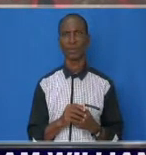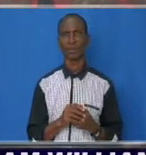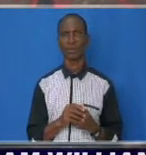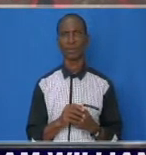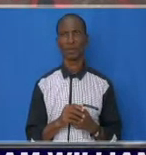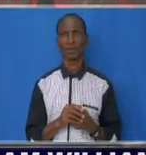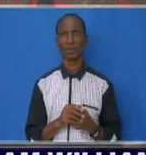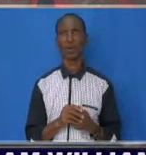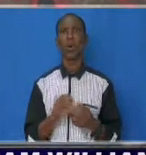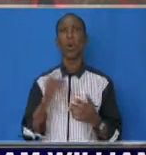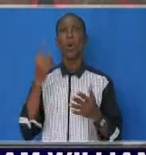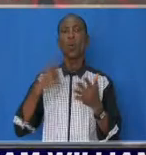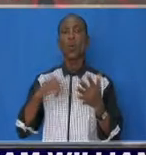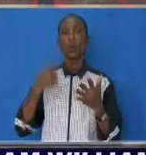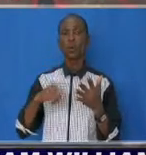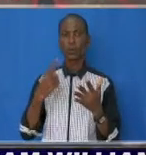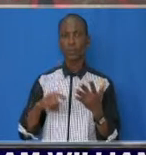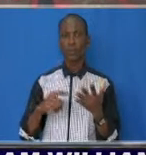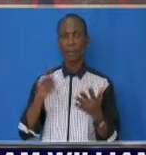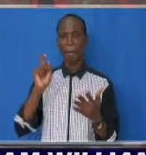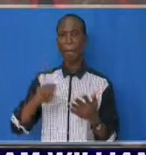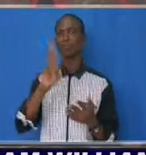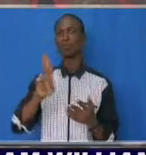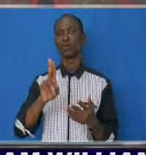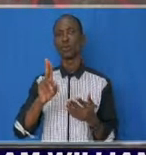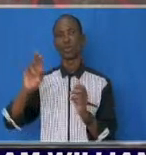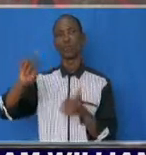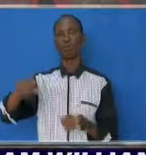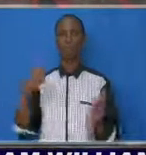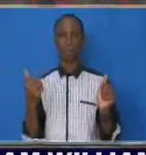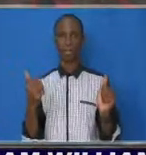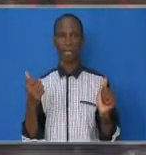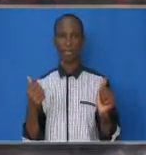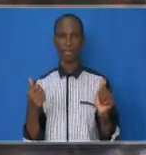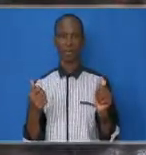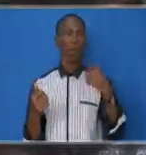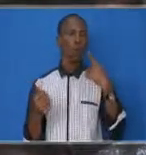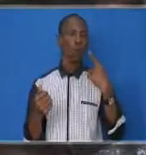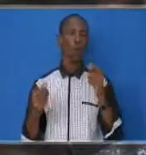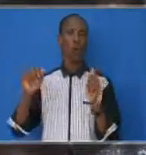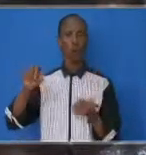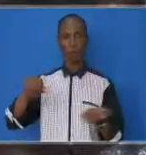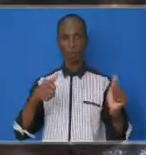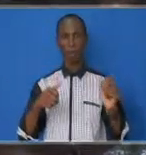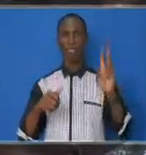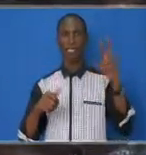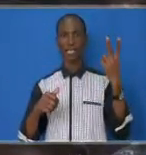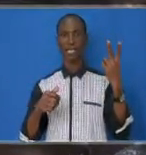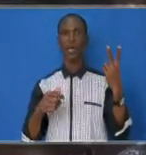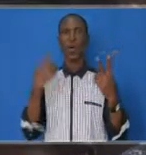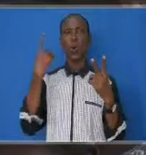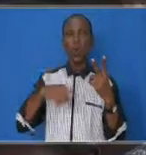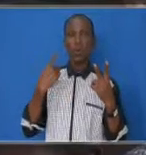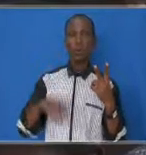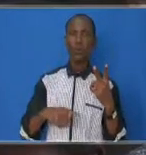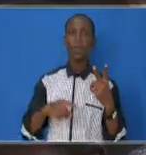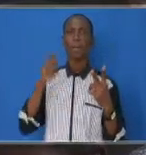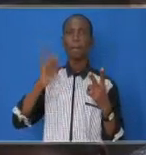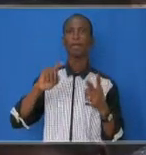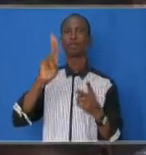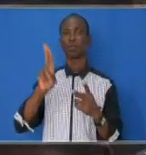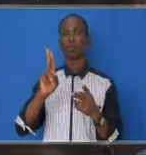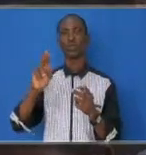ahenni na ɛma yɛgyina so kasa fa awo foforɔ a ɛne asubɔ no